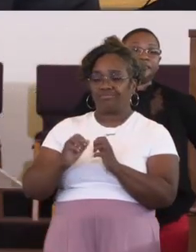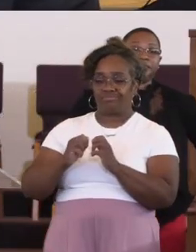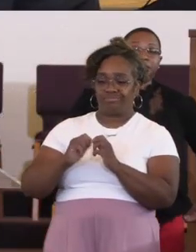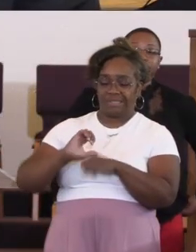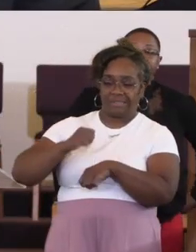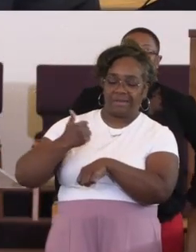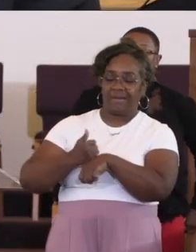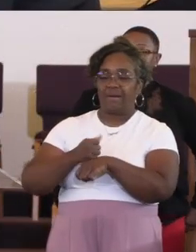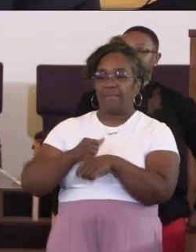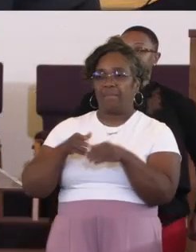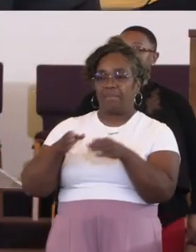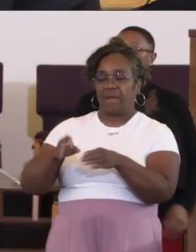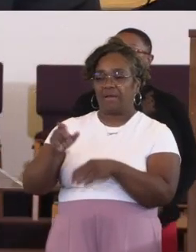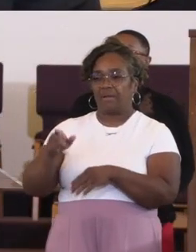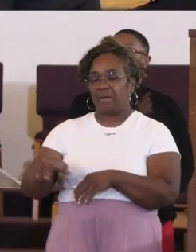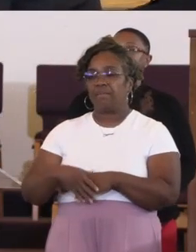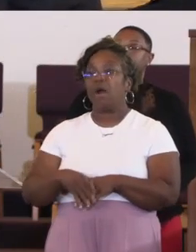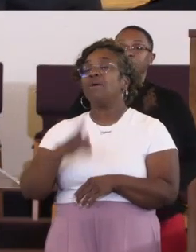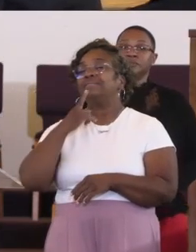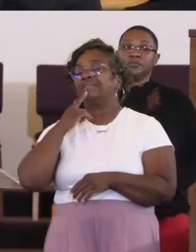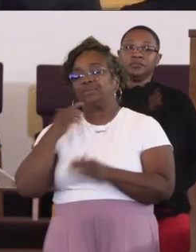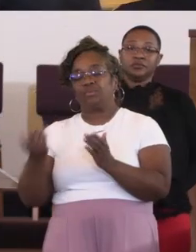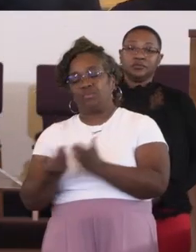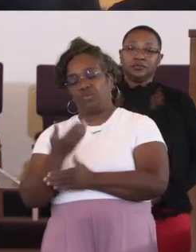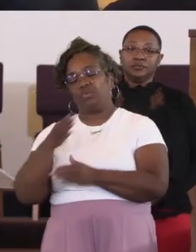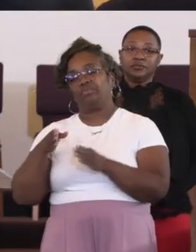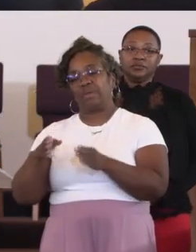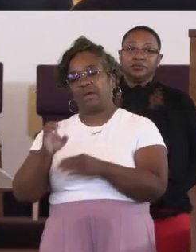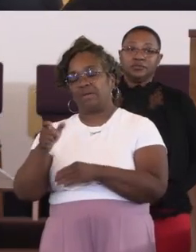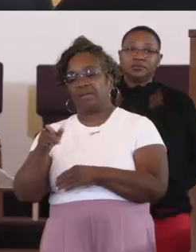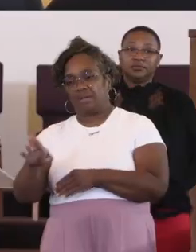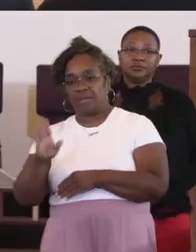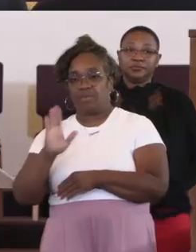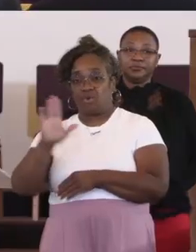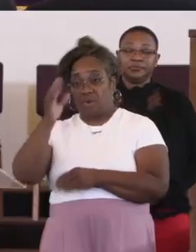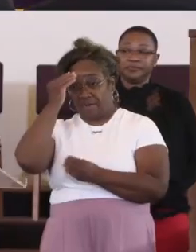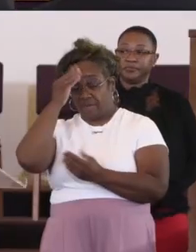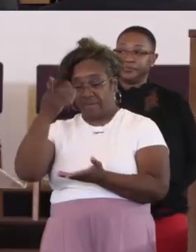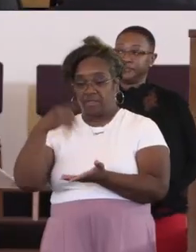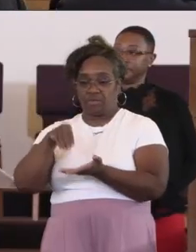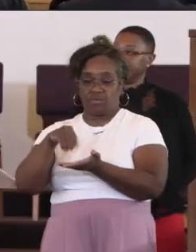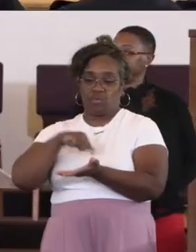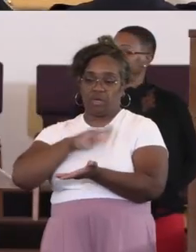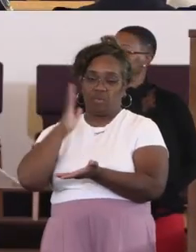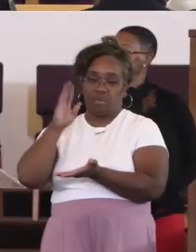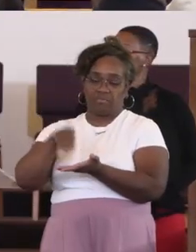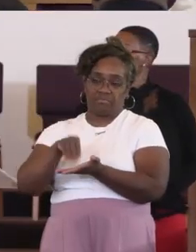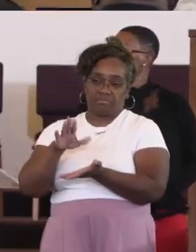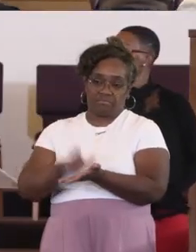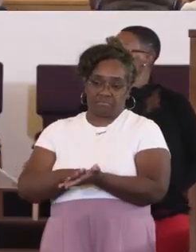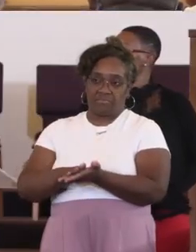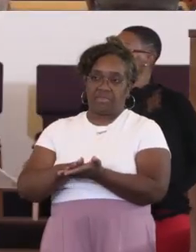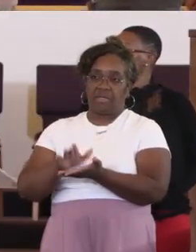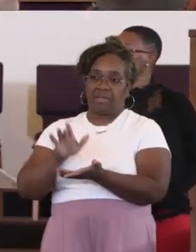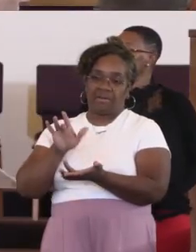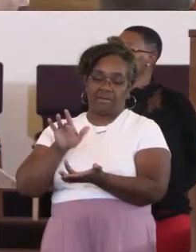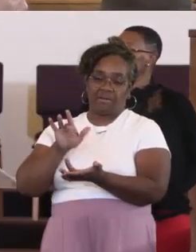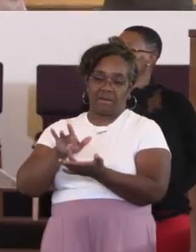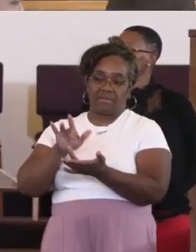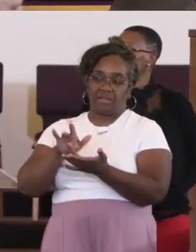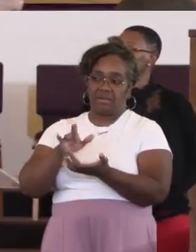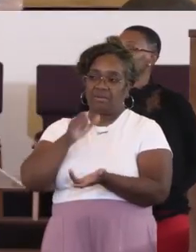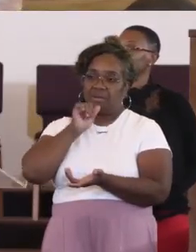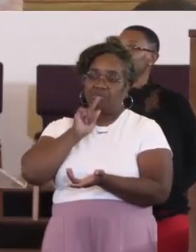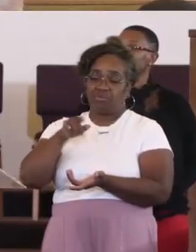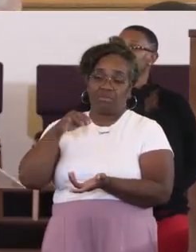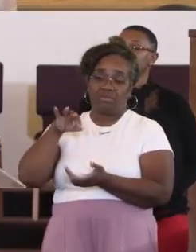So he says there is a new block club, and we're going to take your information offline and get you in touch. I don't know if they've had their elections